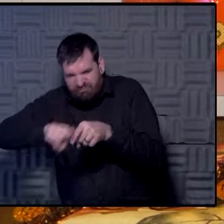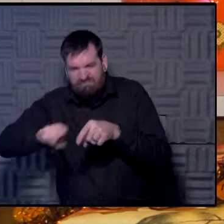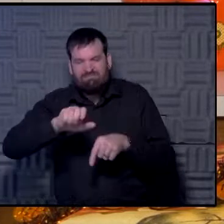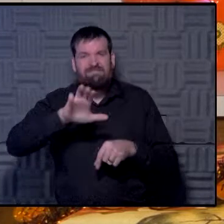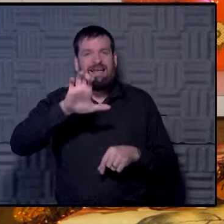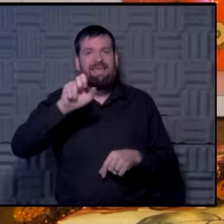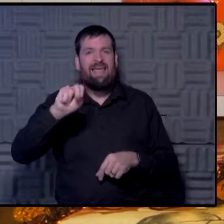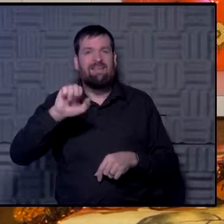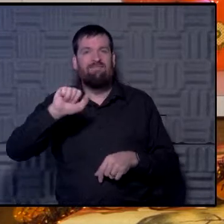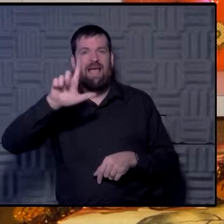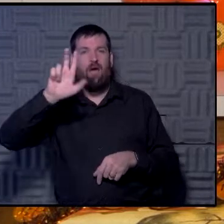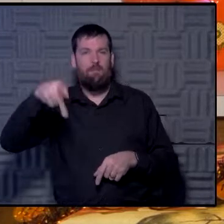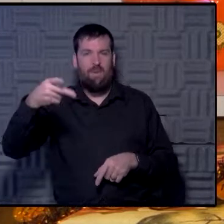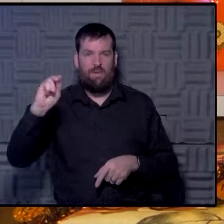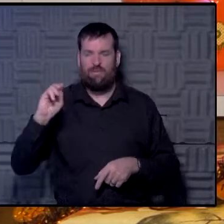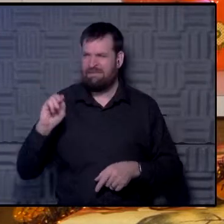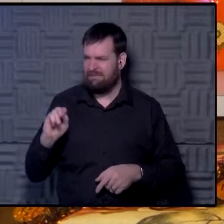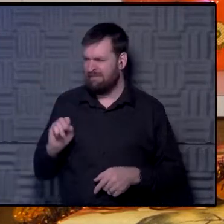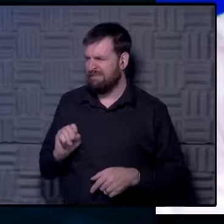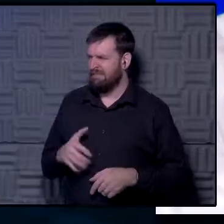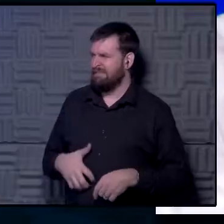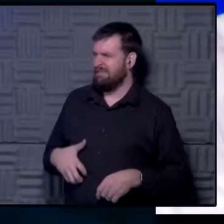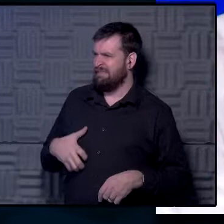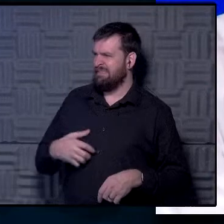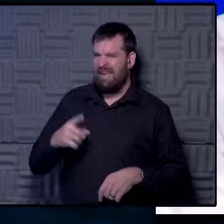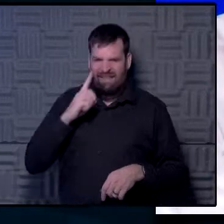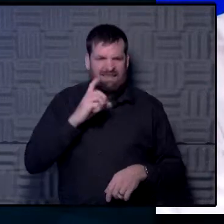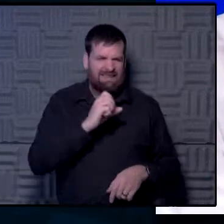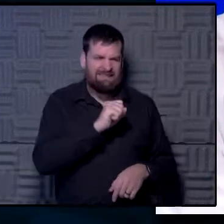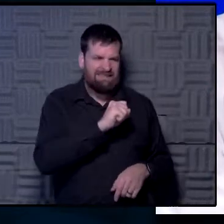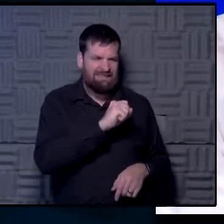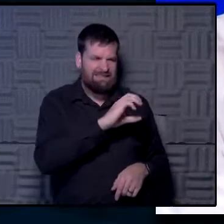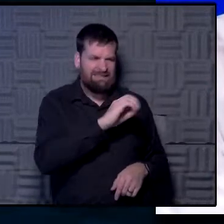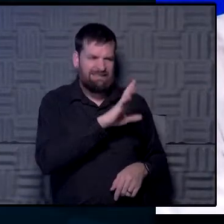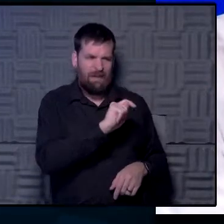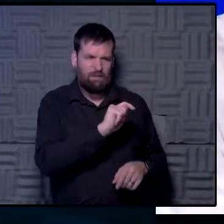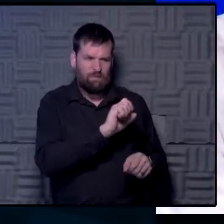Awesome. Ooh. I think Scott wants something different.